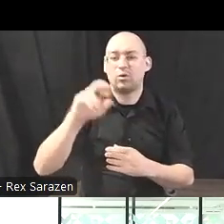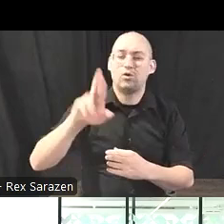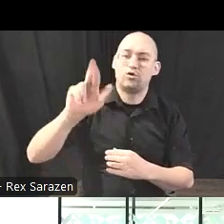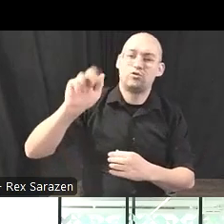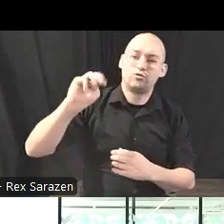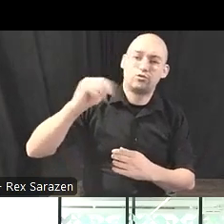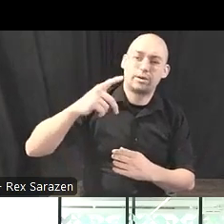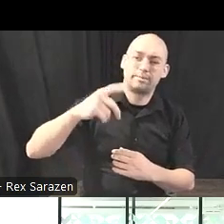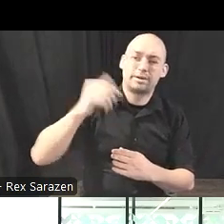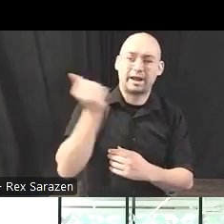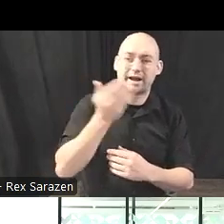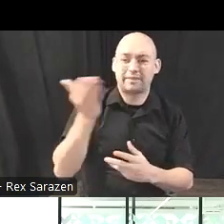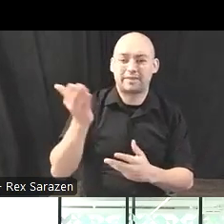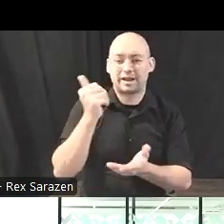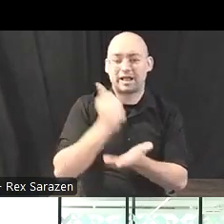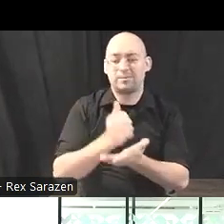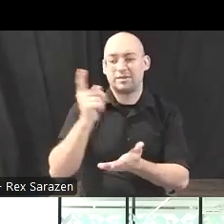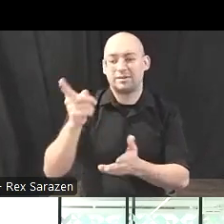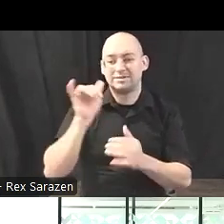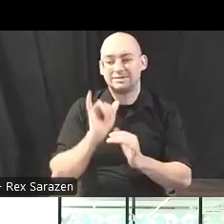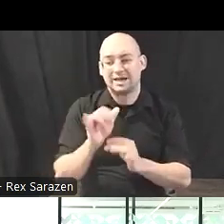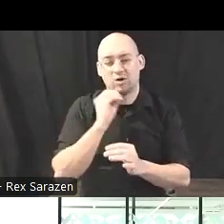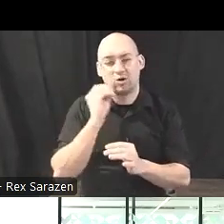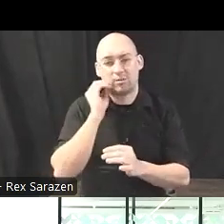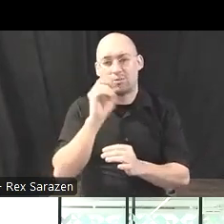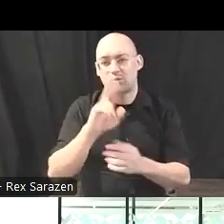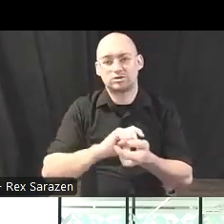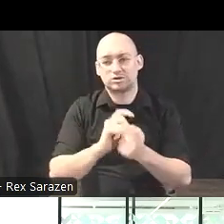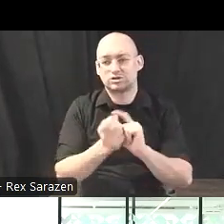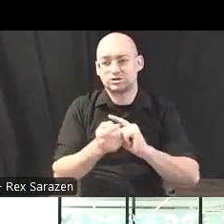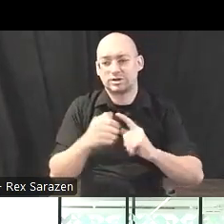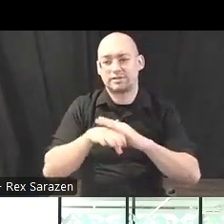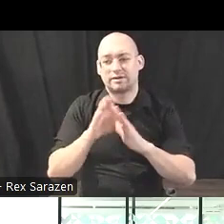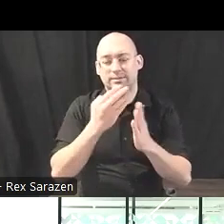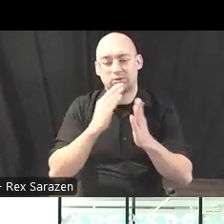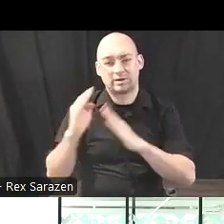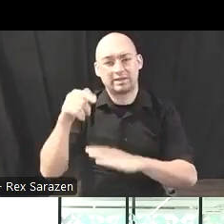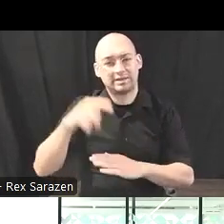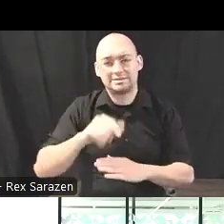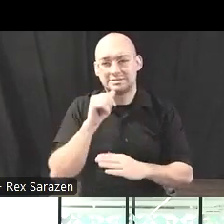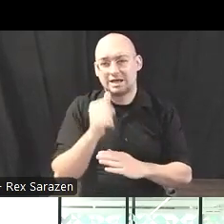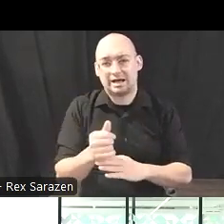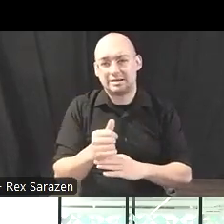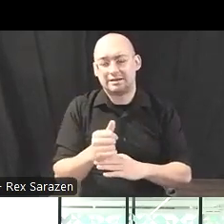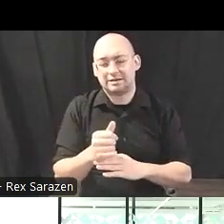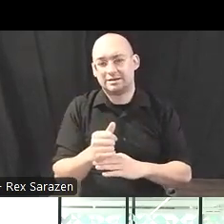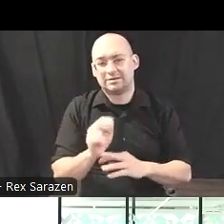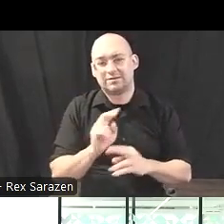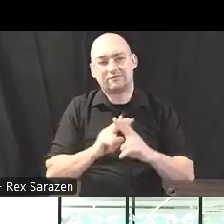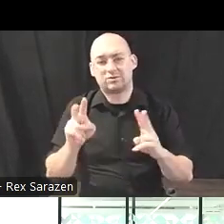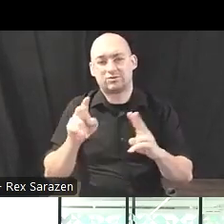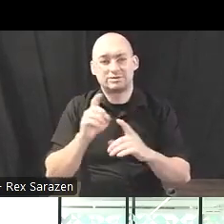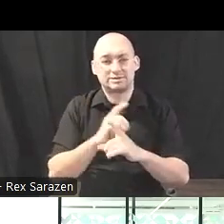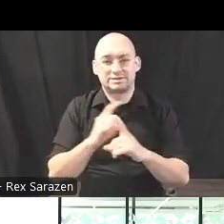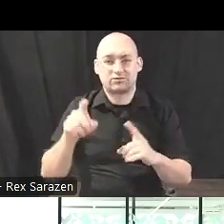anything to help them stay at home or transition to the community. These are not sometimes very different needs that people have for